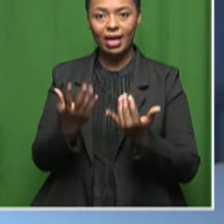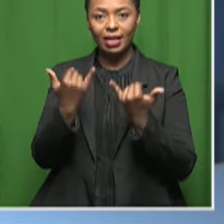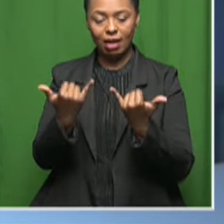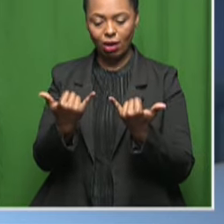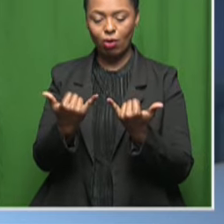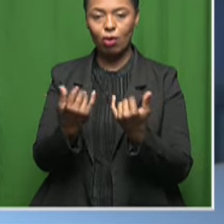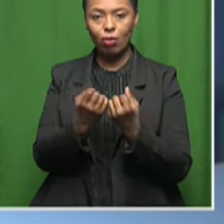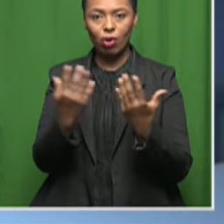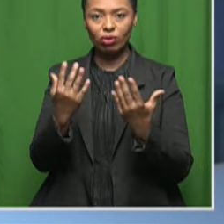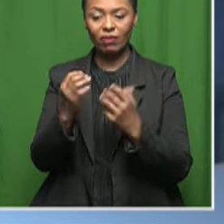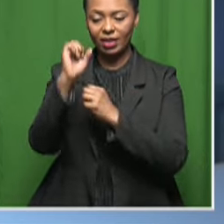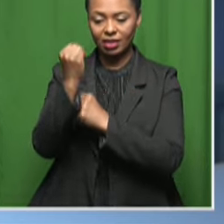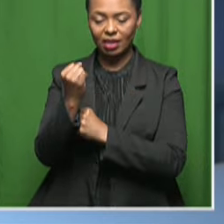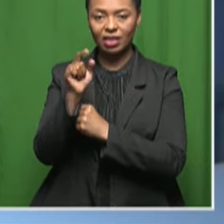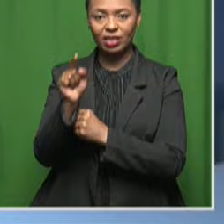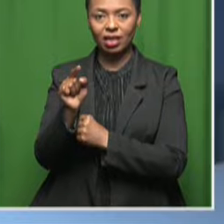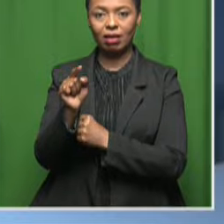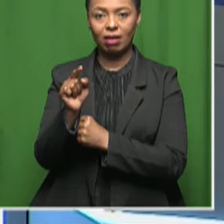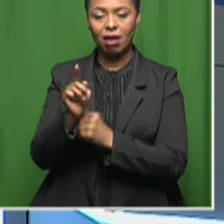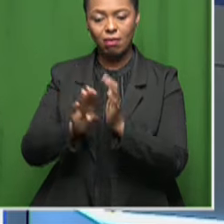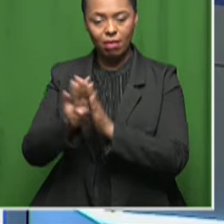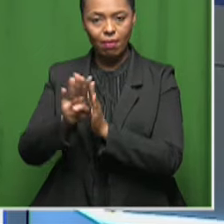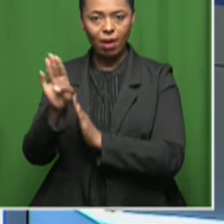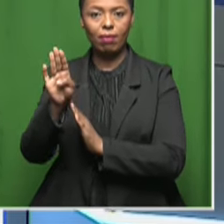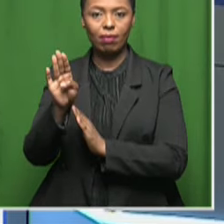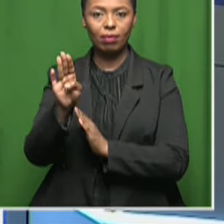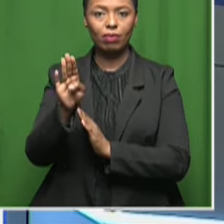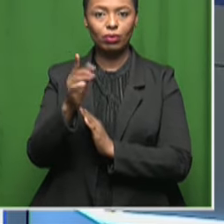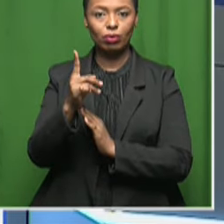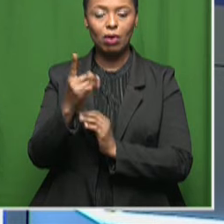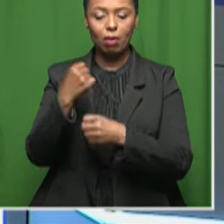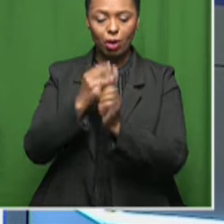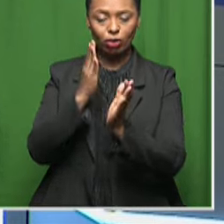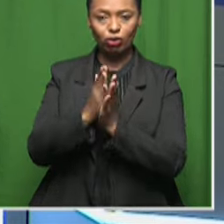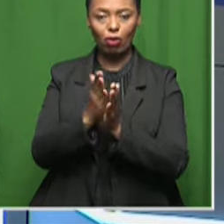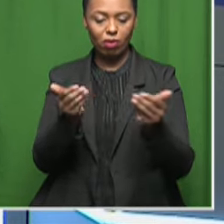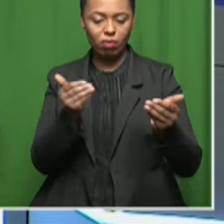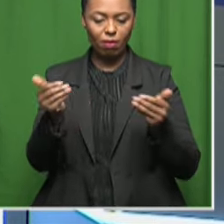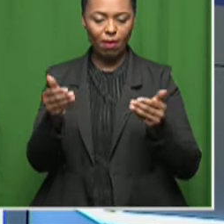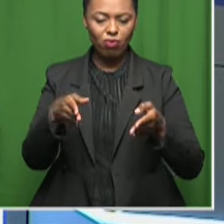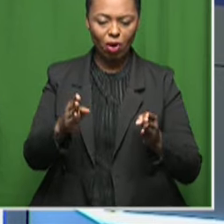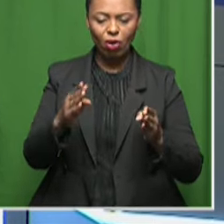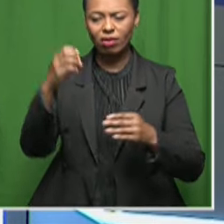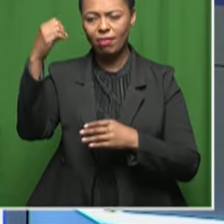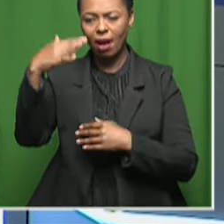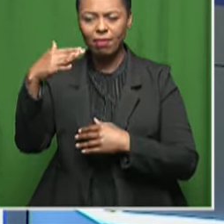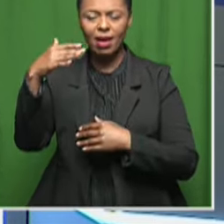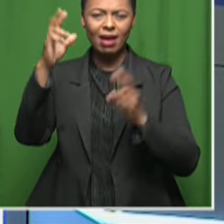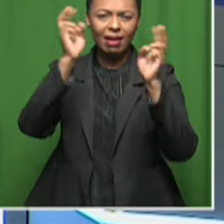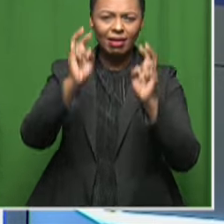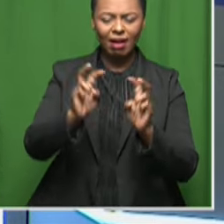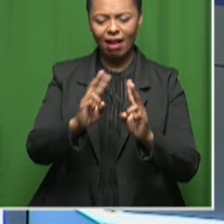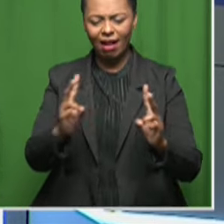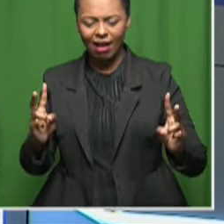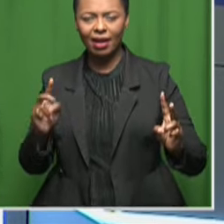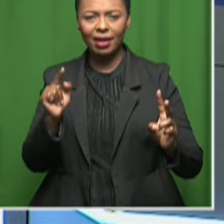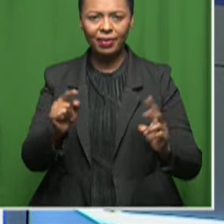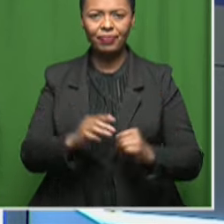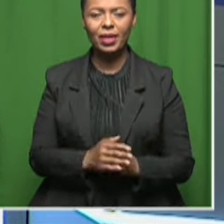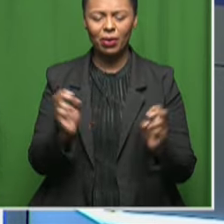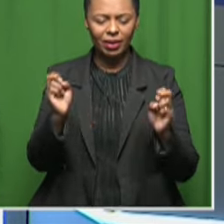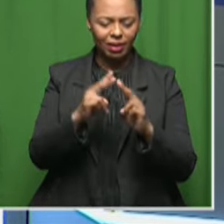industrialization, to the question of infrastructure. Because in order for us to attract big checks, big money, you've got to